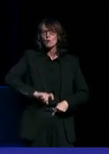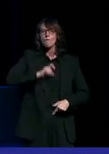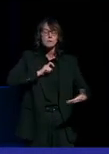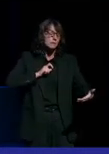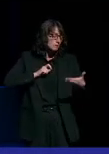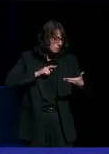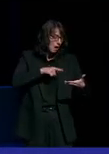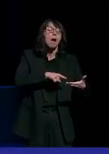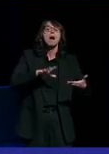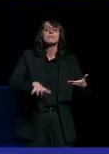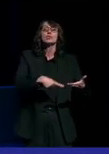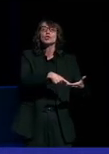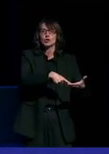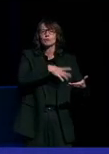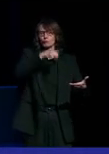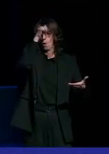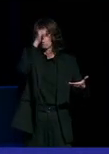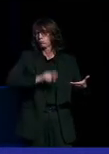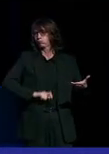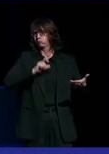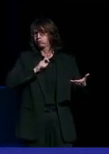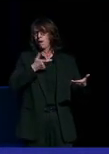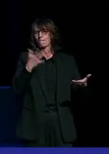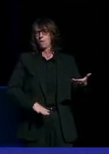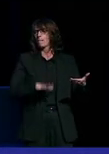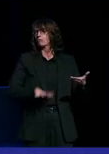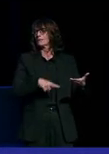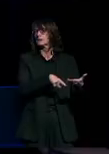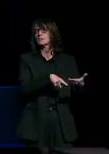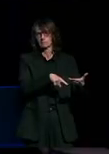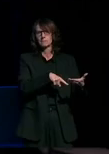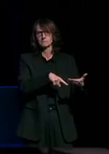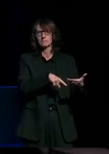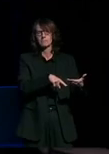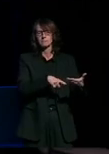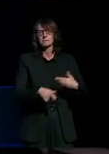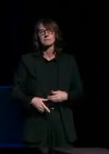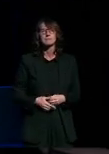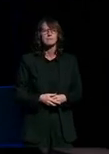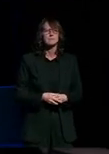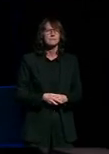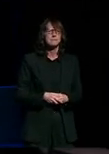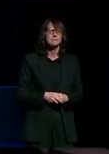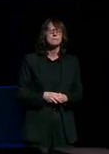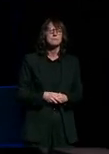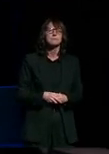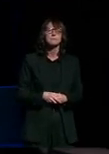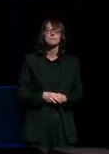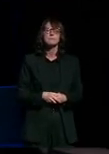labelled as British is British.